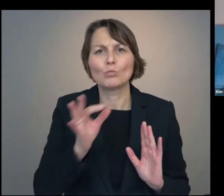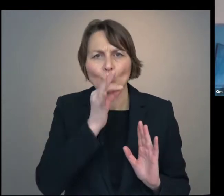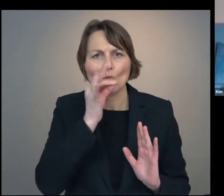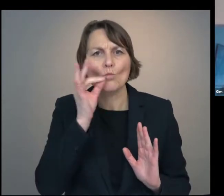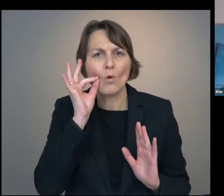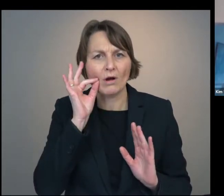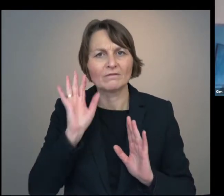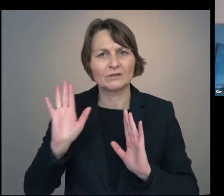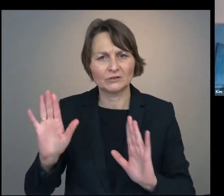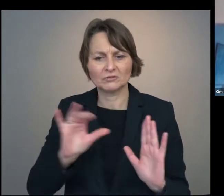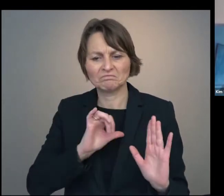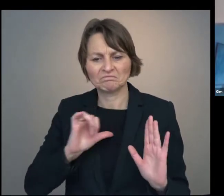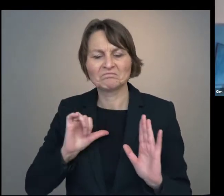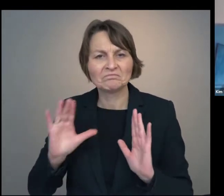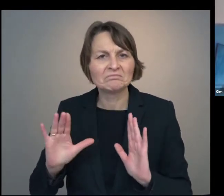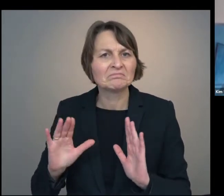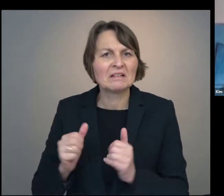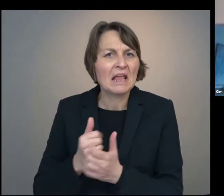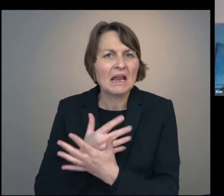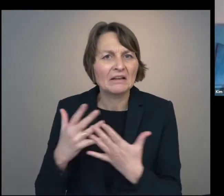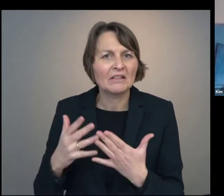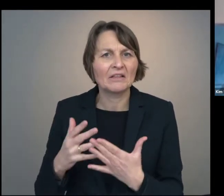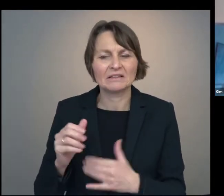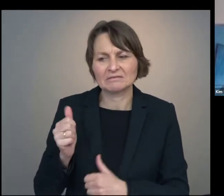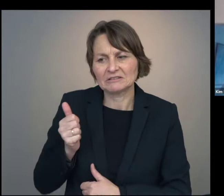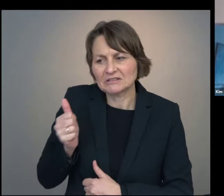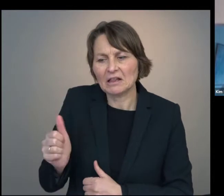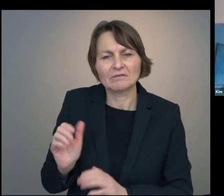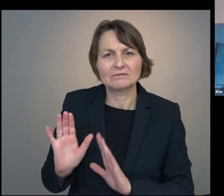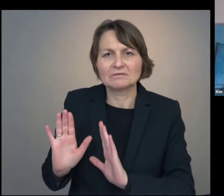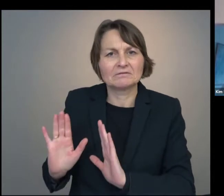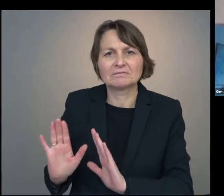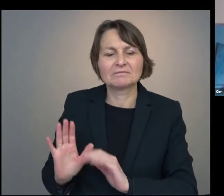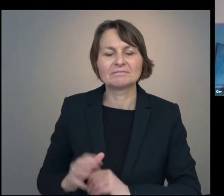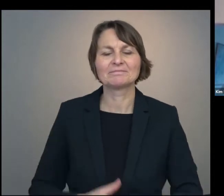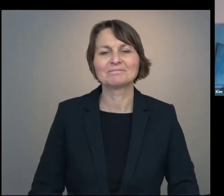privacy, and that goes as well for tech founders.